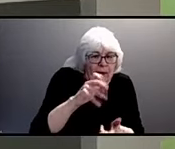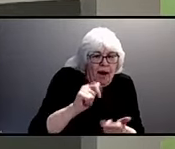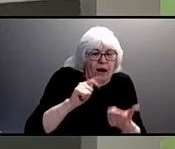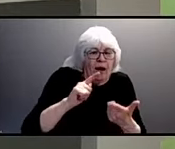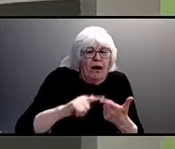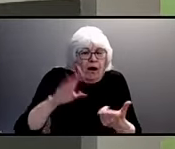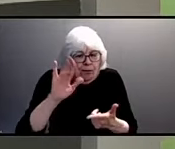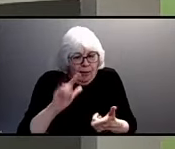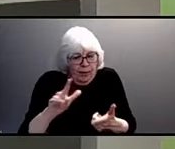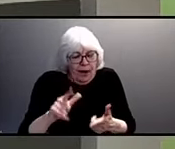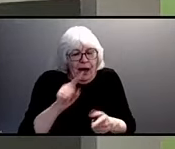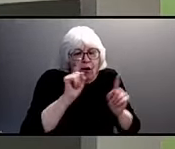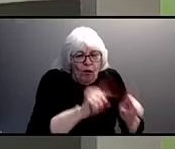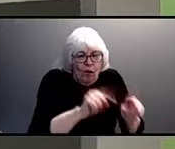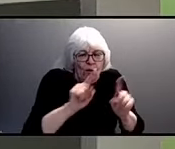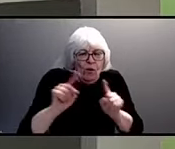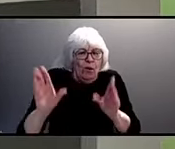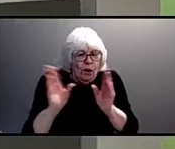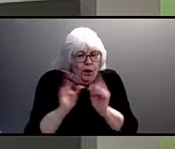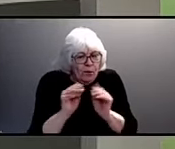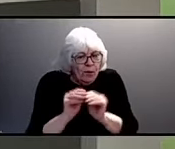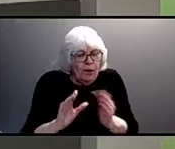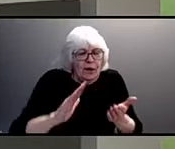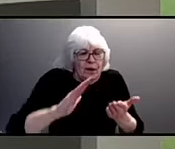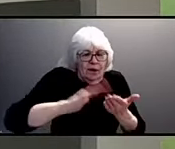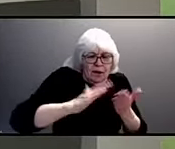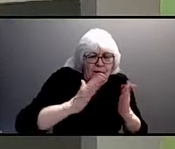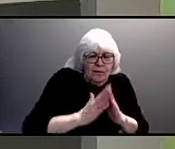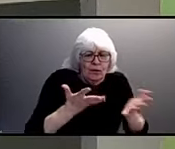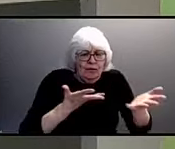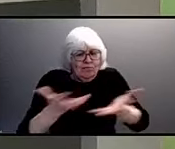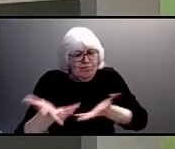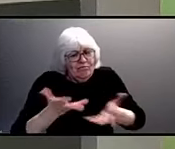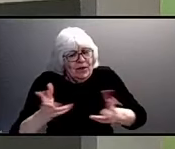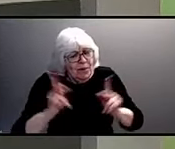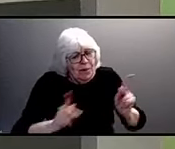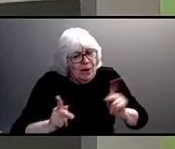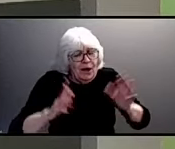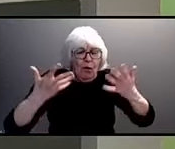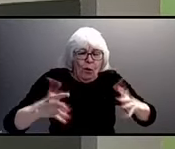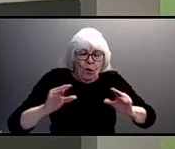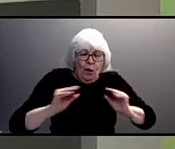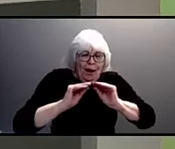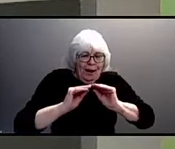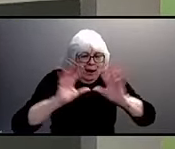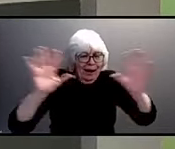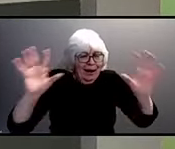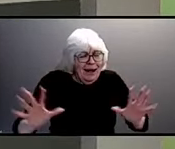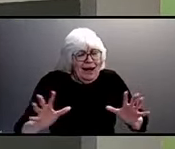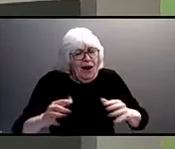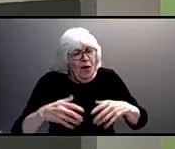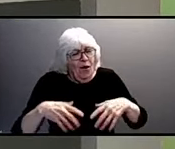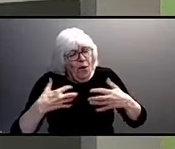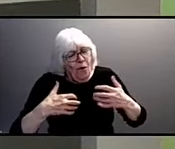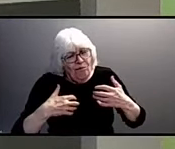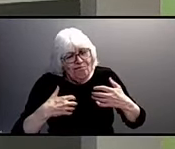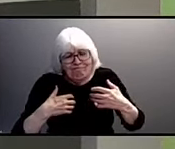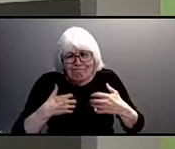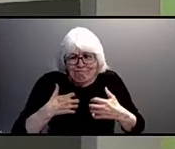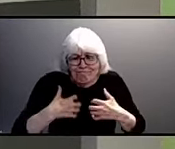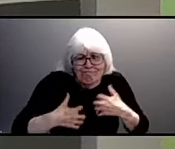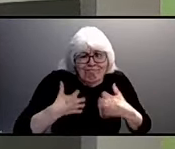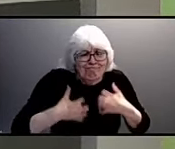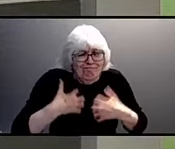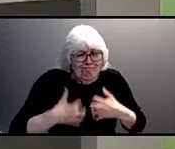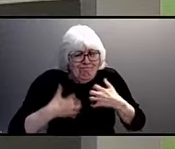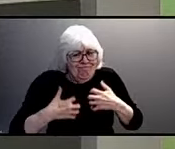are clearly and understandably distressed by what's happened to their homes and their belongings.